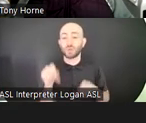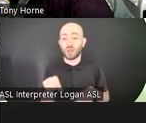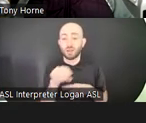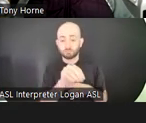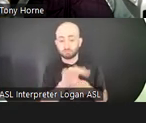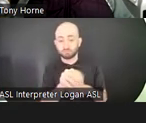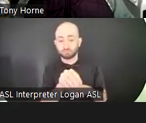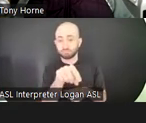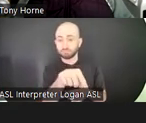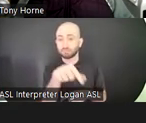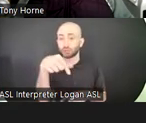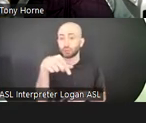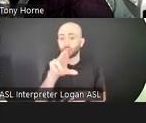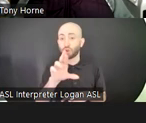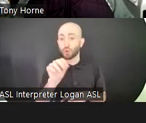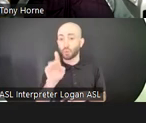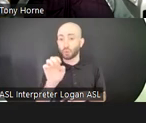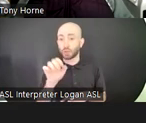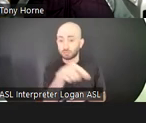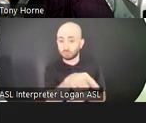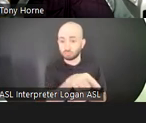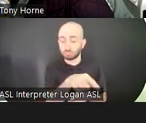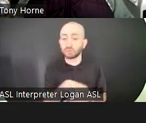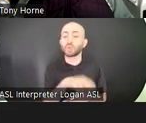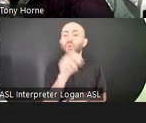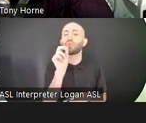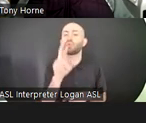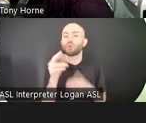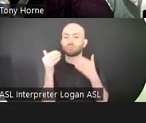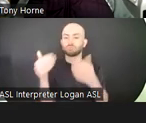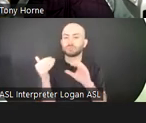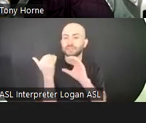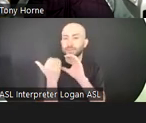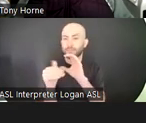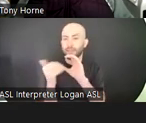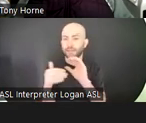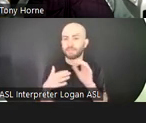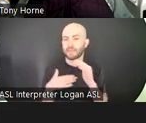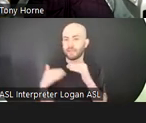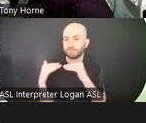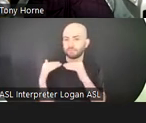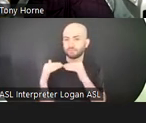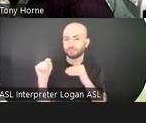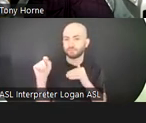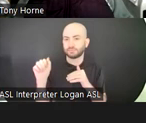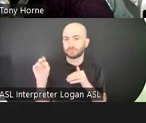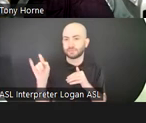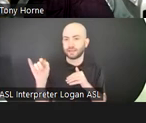qr code or email my colleague samika jones